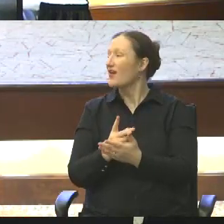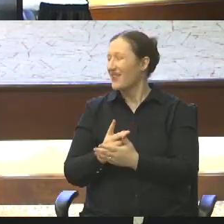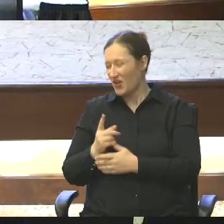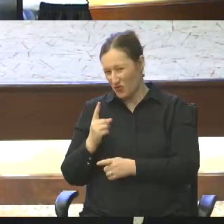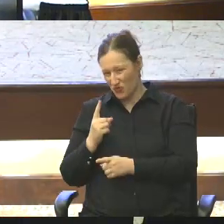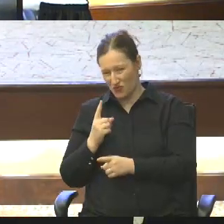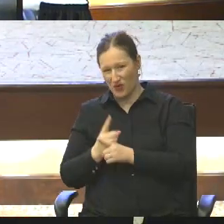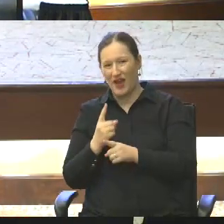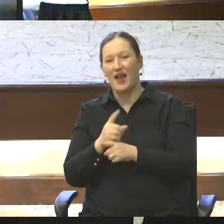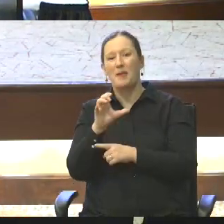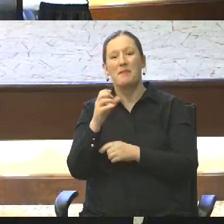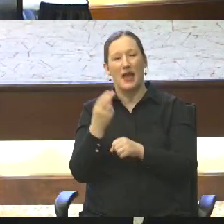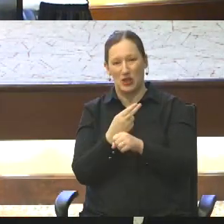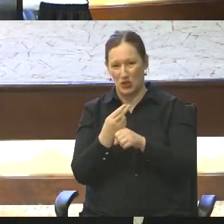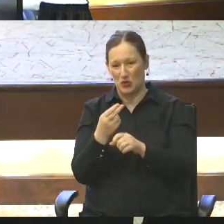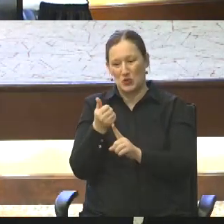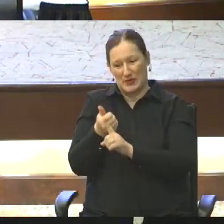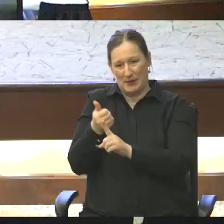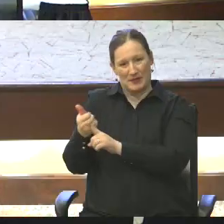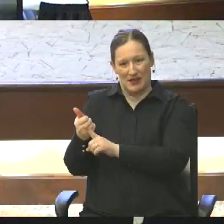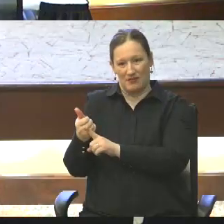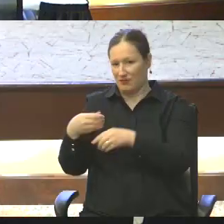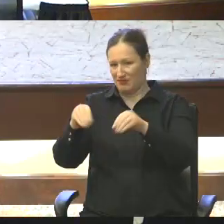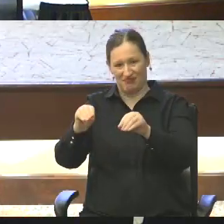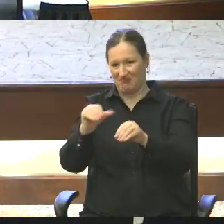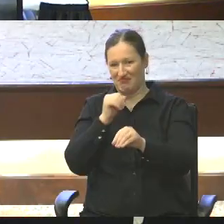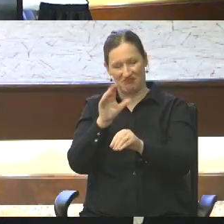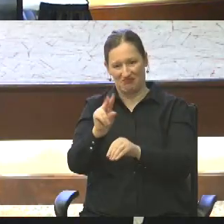It's going to be used for Baylor uses. Okay. I